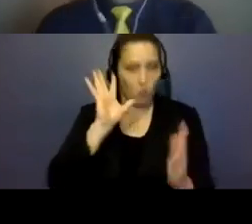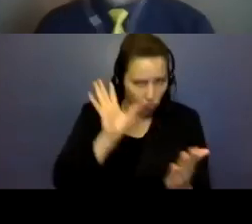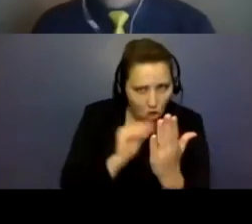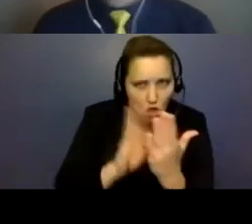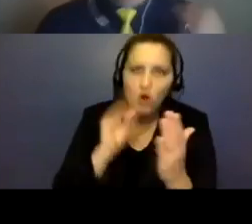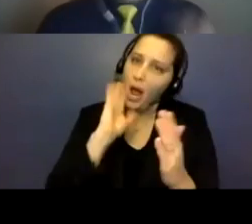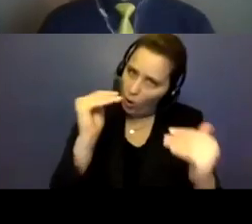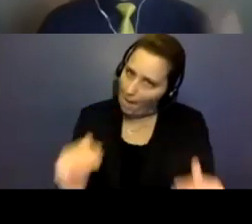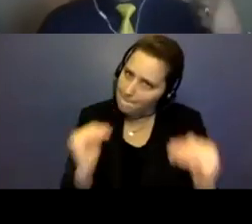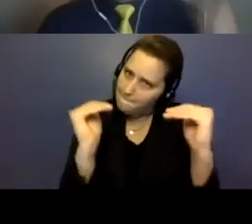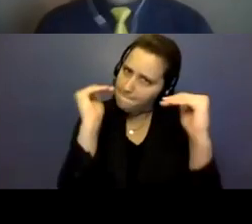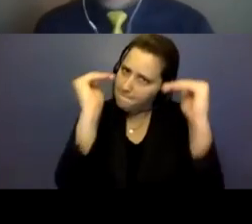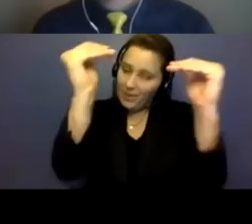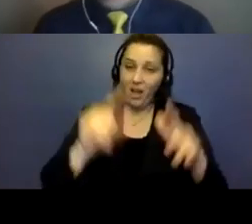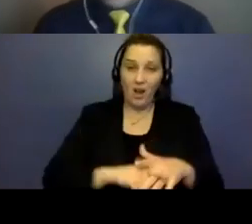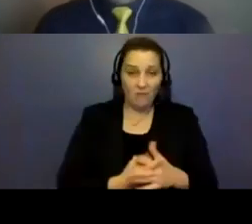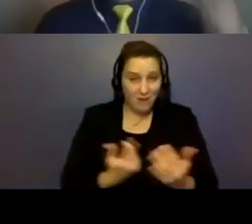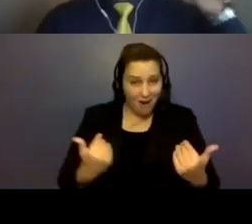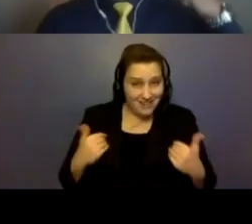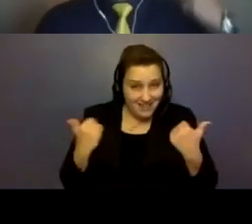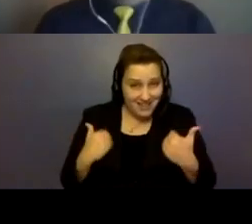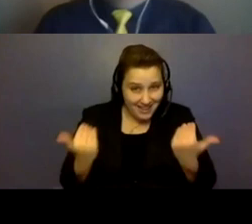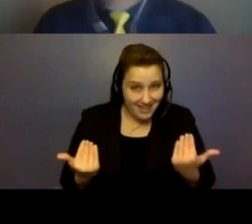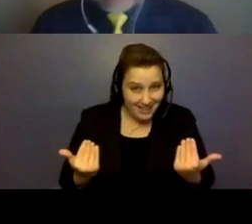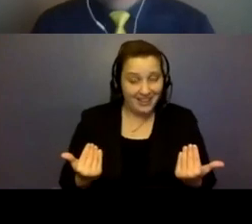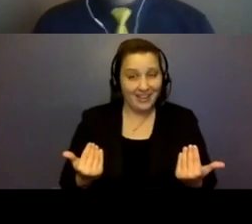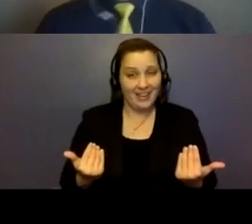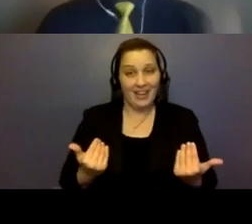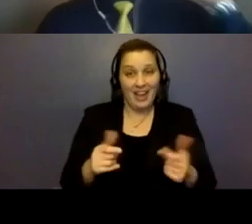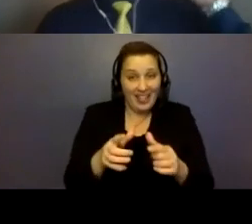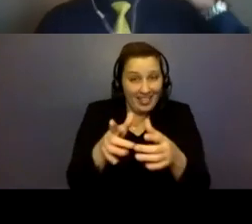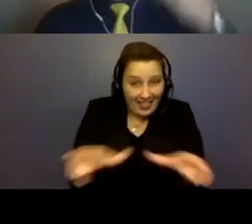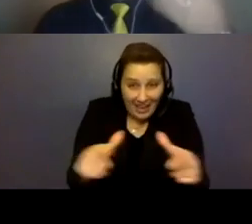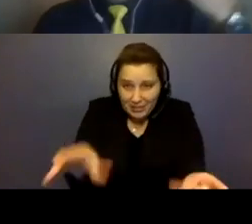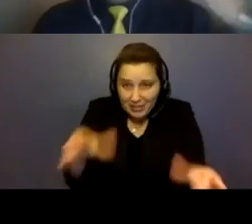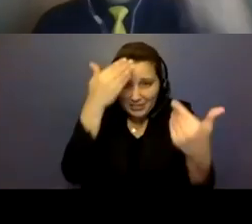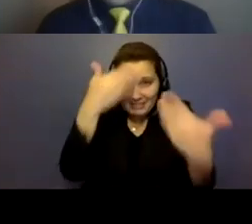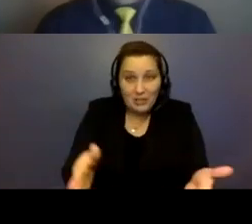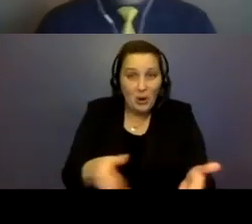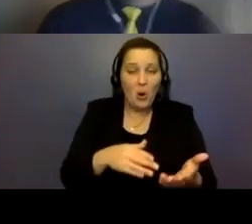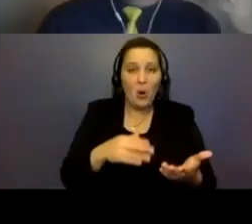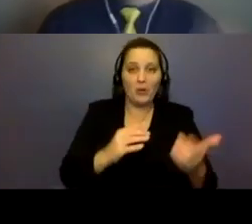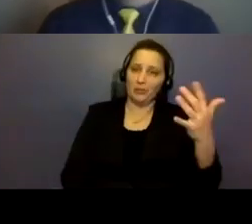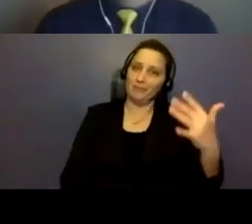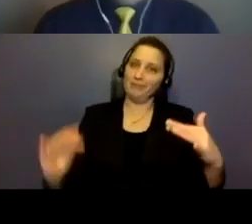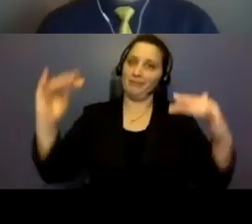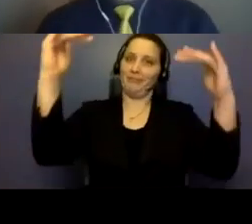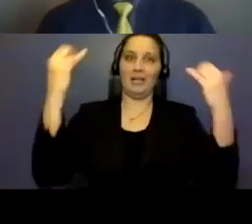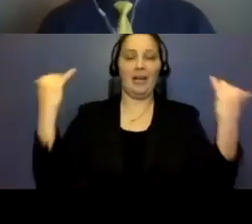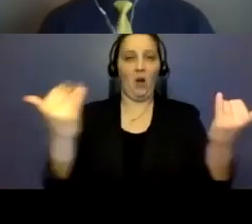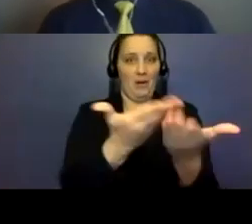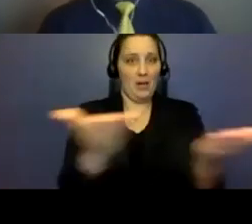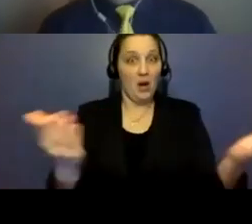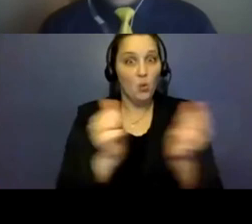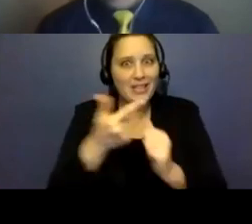move forward. I went from a young kid who didn't know the language to being here in the presence of General